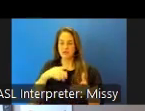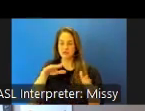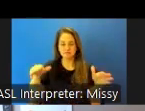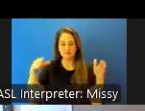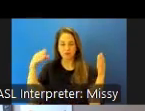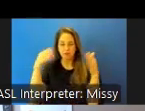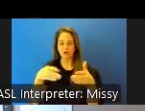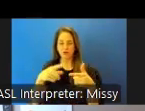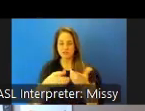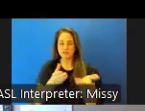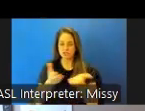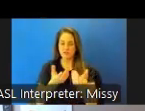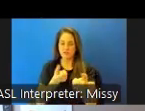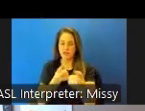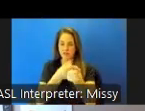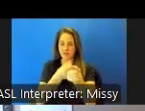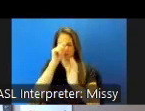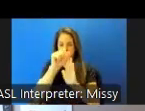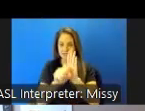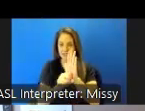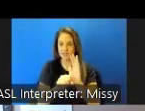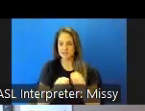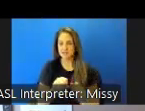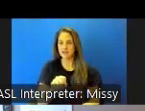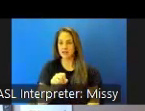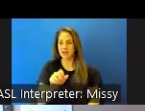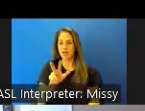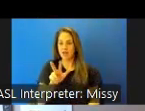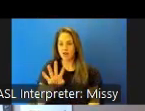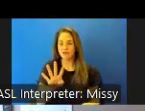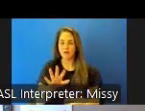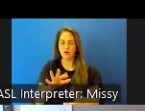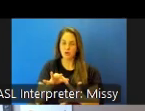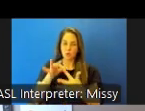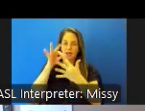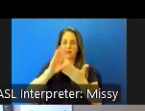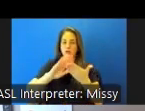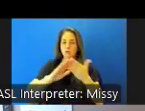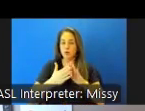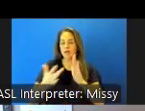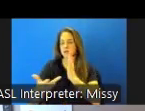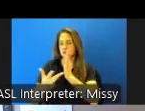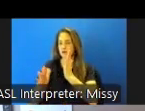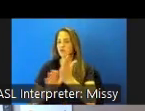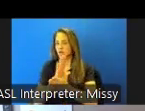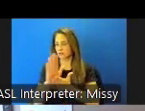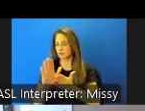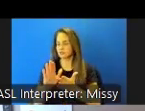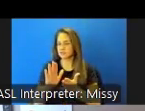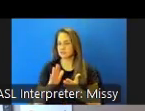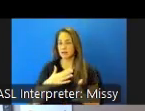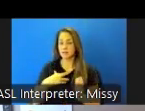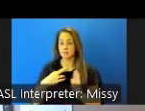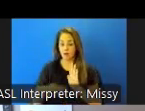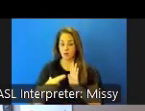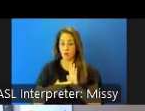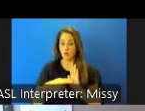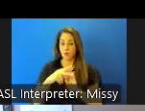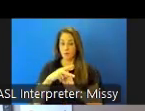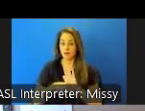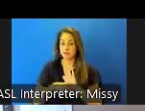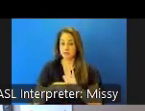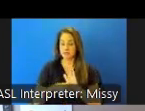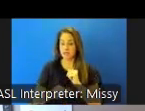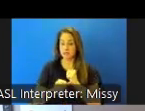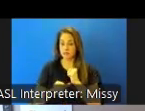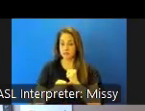and advocates for our state's 34 unique community and technical colleges. My role is policy associate